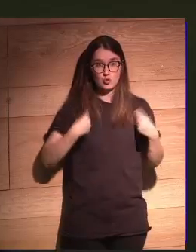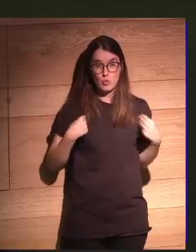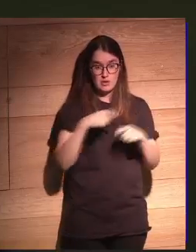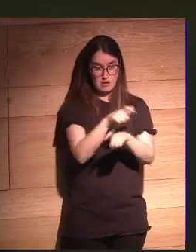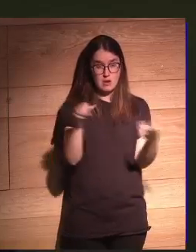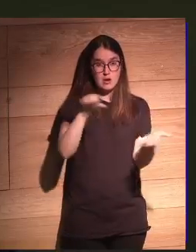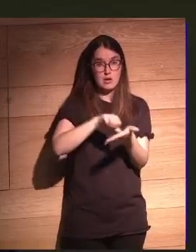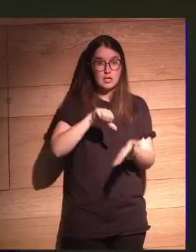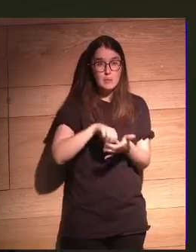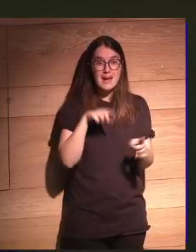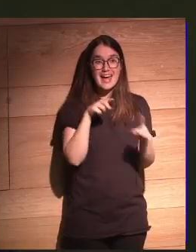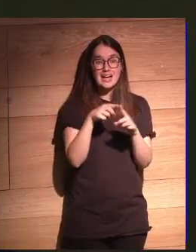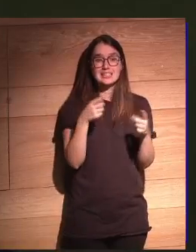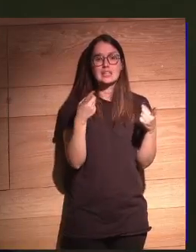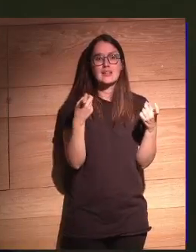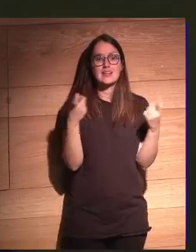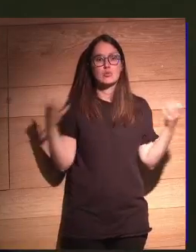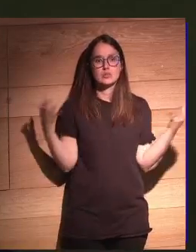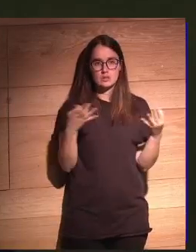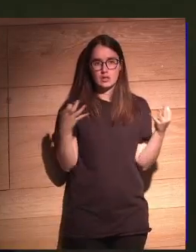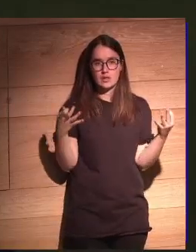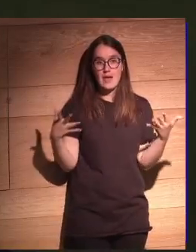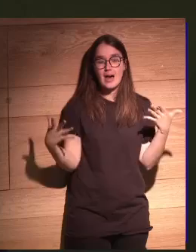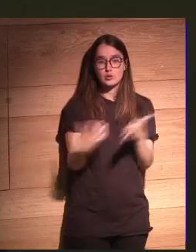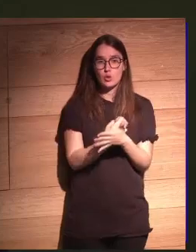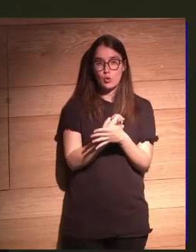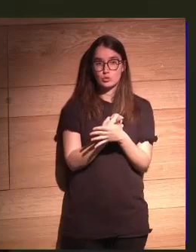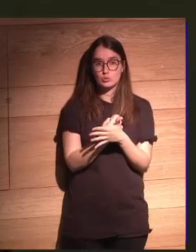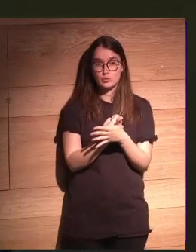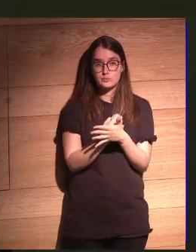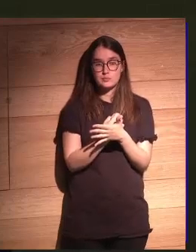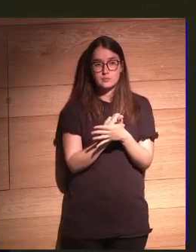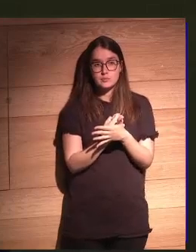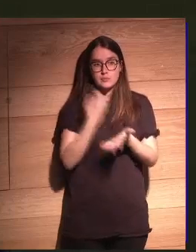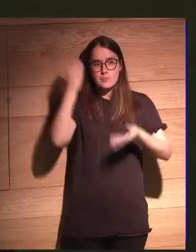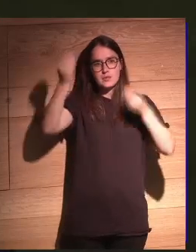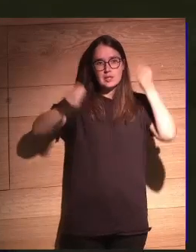their life in the cities. And for this, we need to have